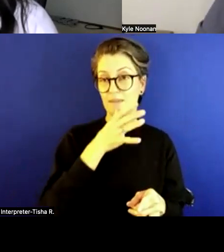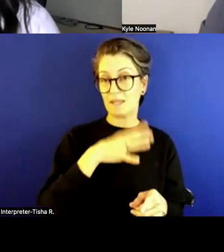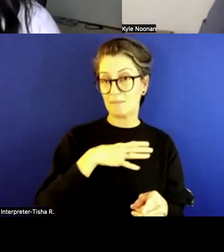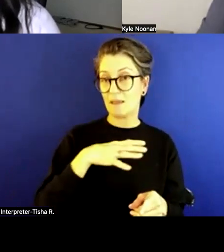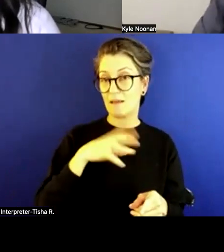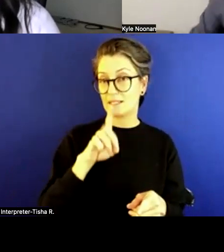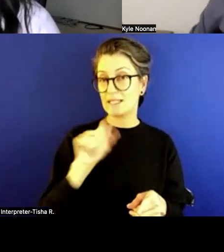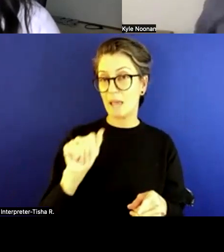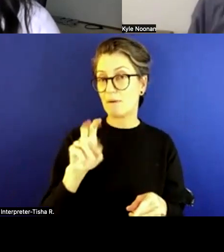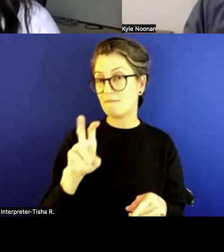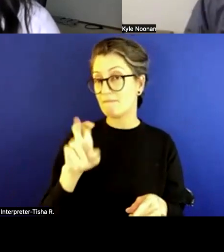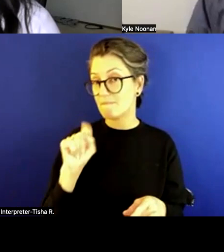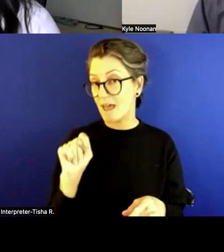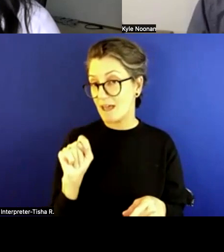definitely,